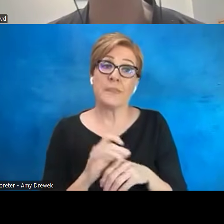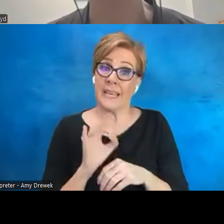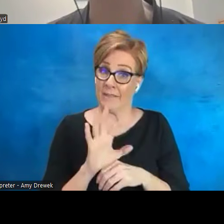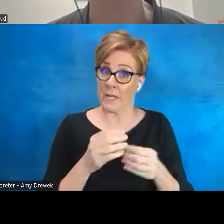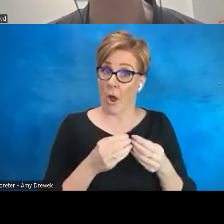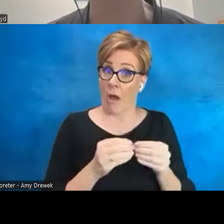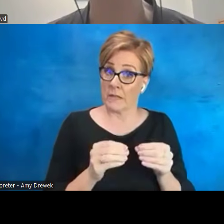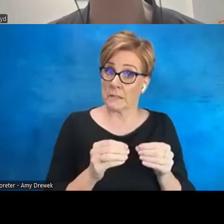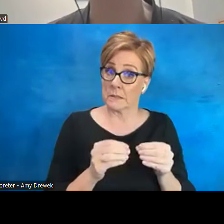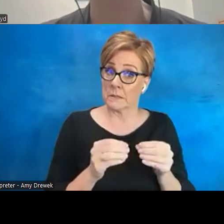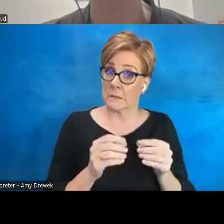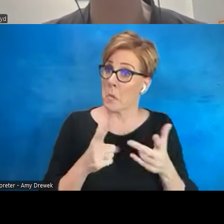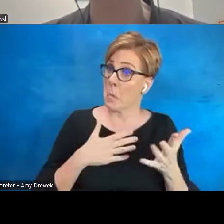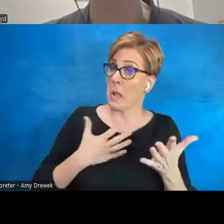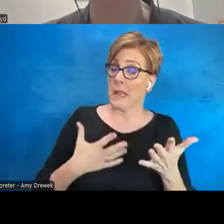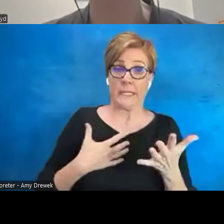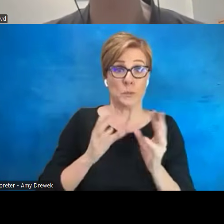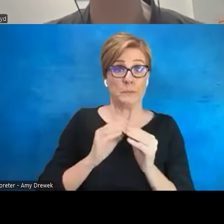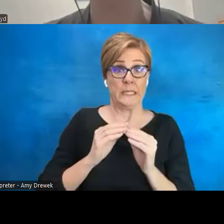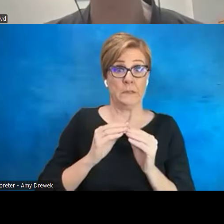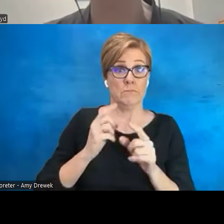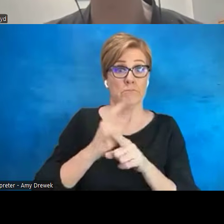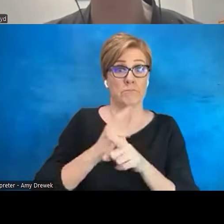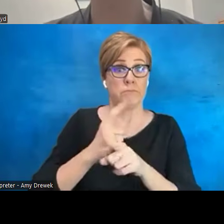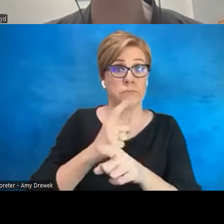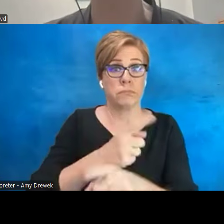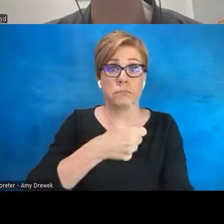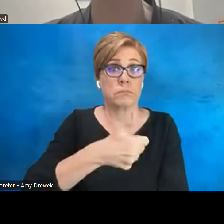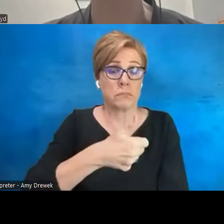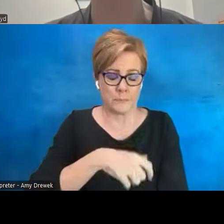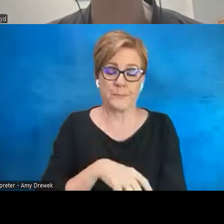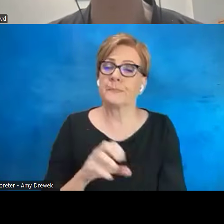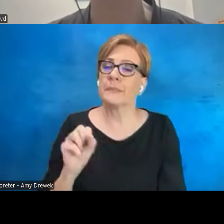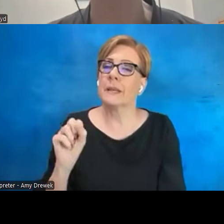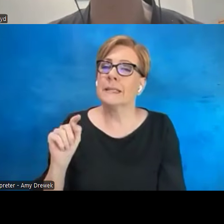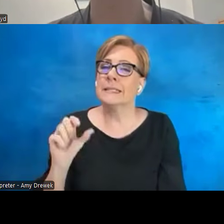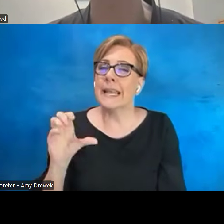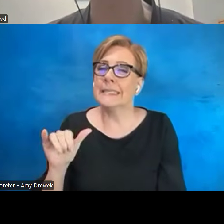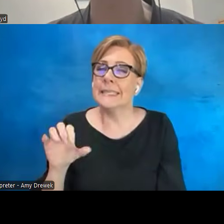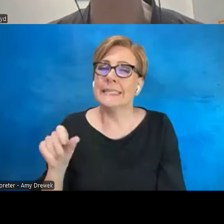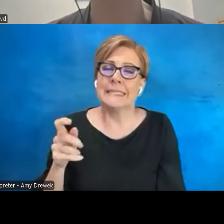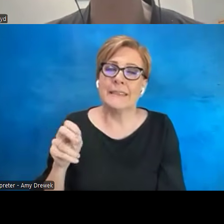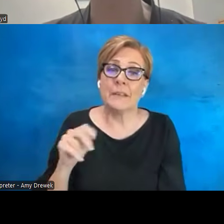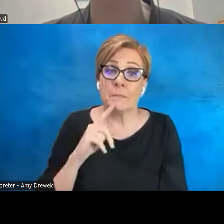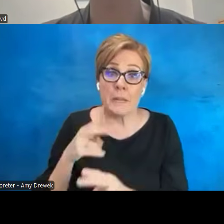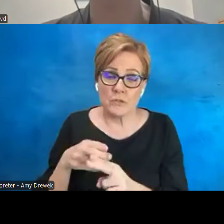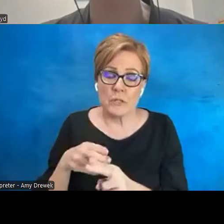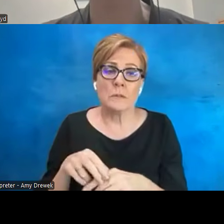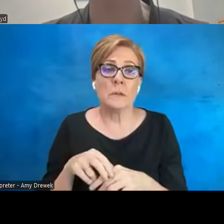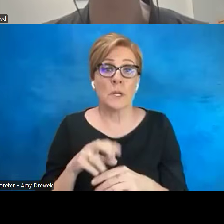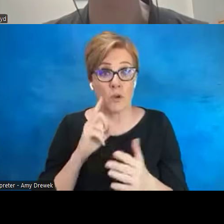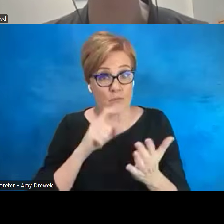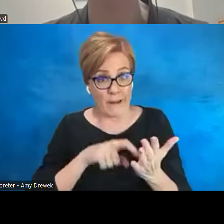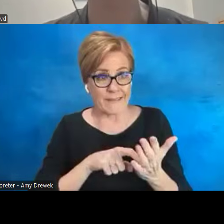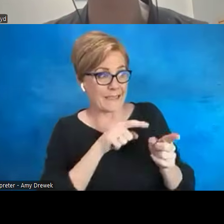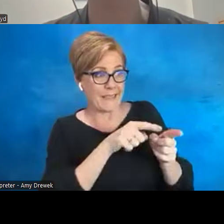more, excellent. I think, as Stacy and Stephen said, recognizing that the person you're speaking with is a human. They're